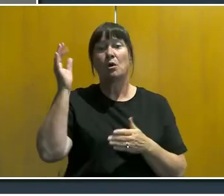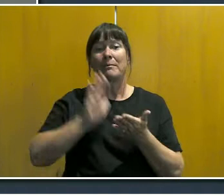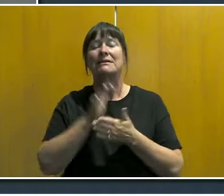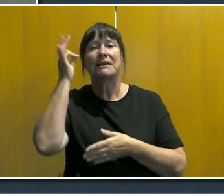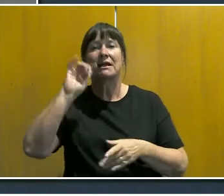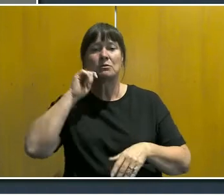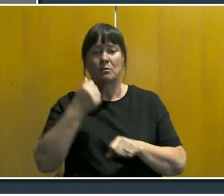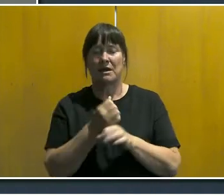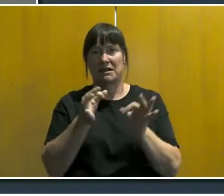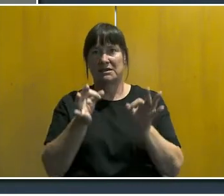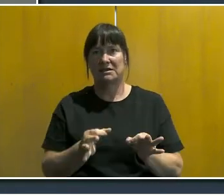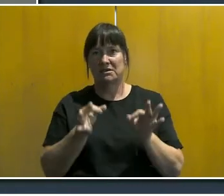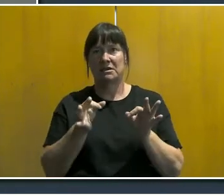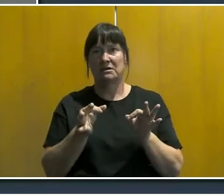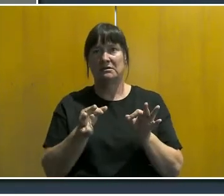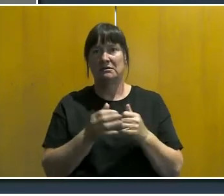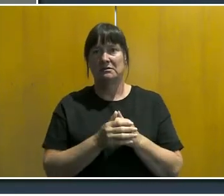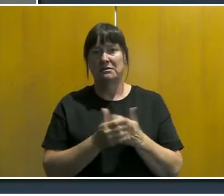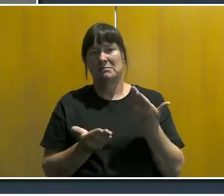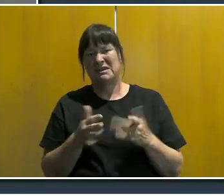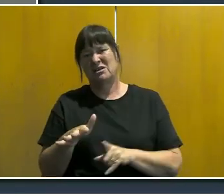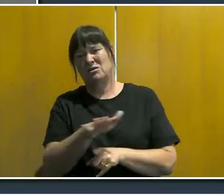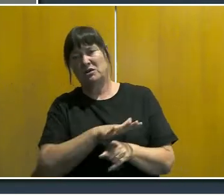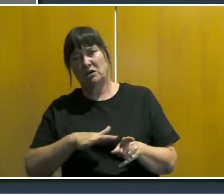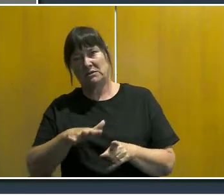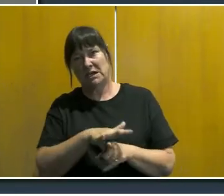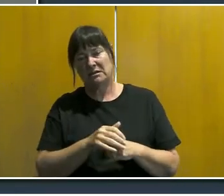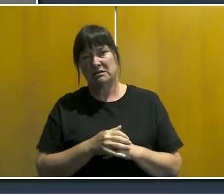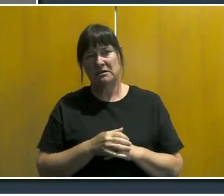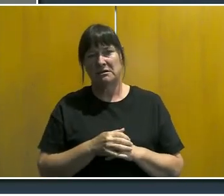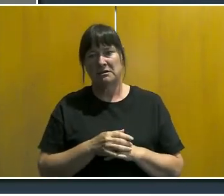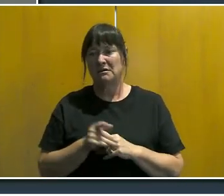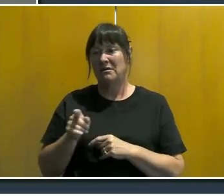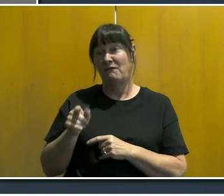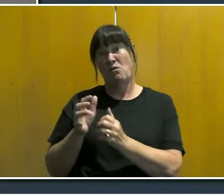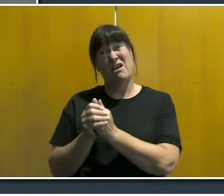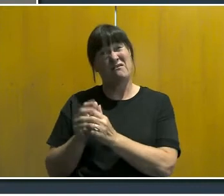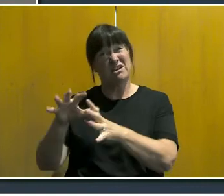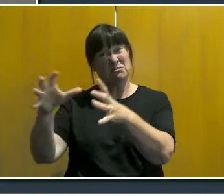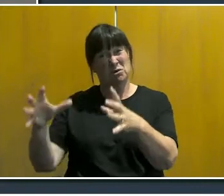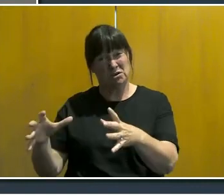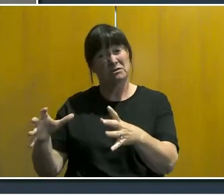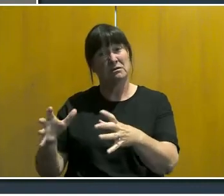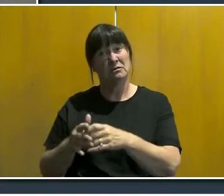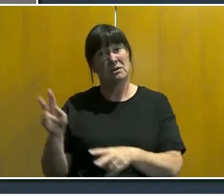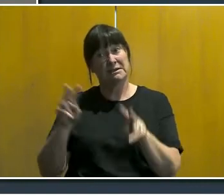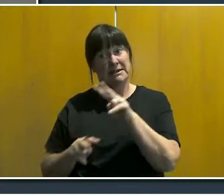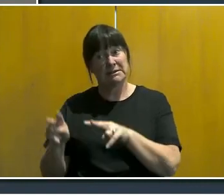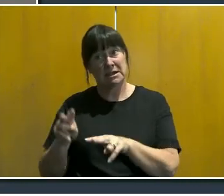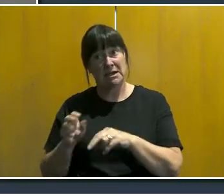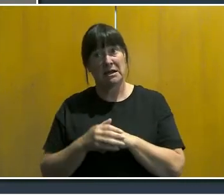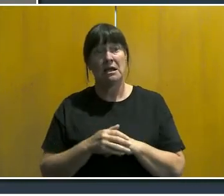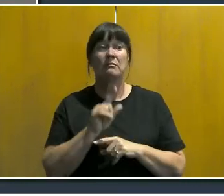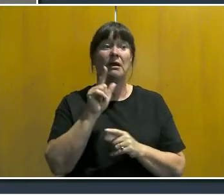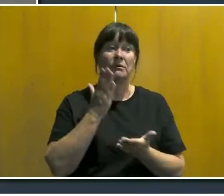council, considering the particular special circumstances of this Friends Bush. But there is definitely a place in our